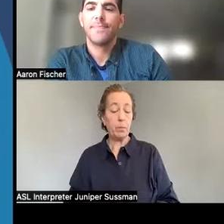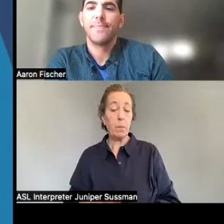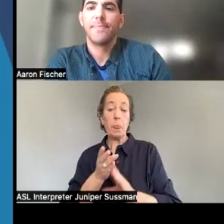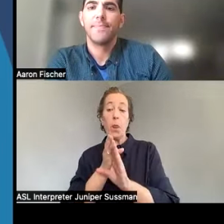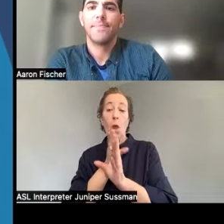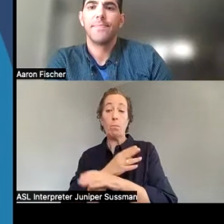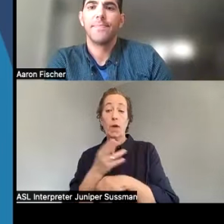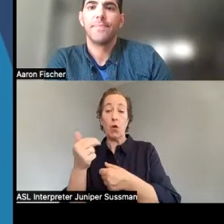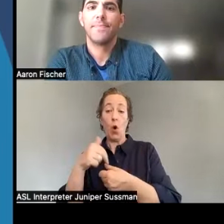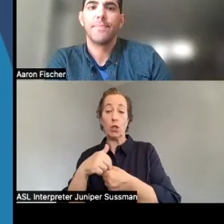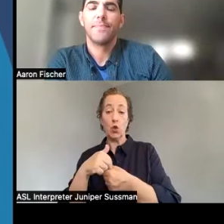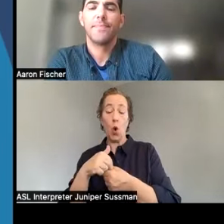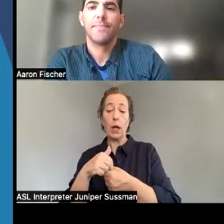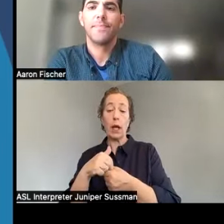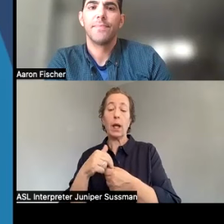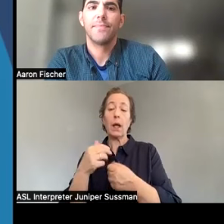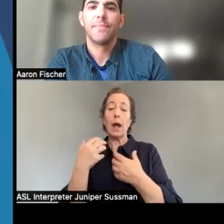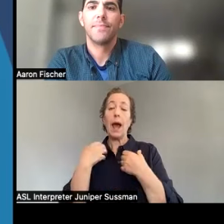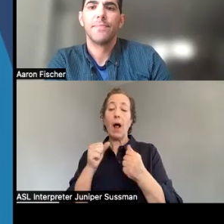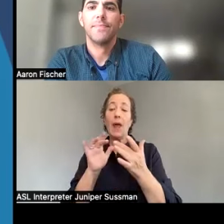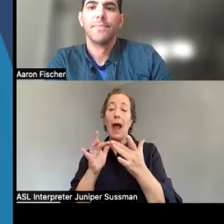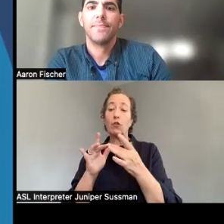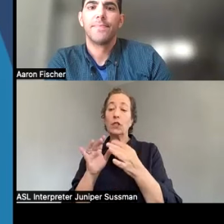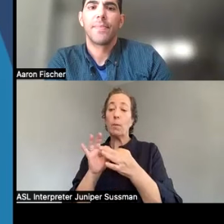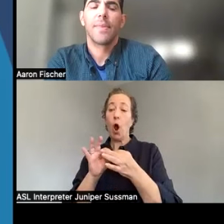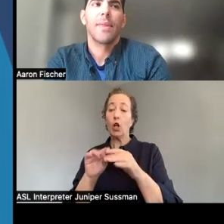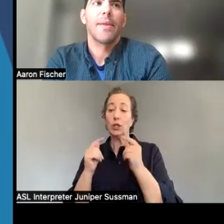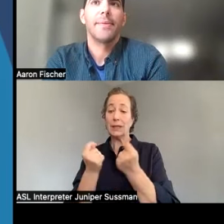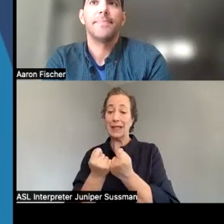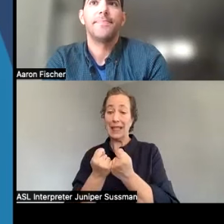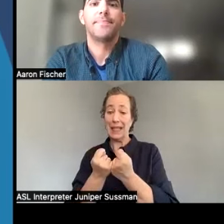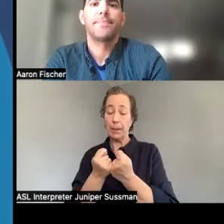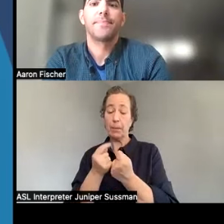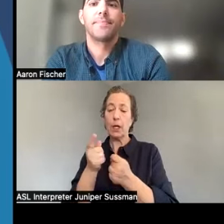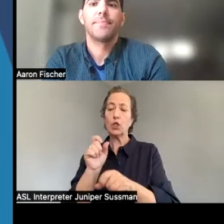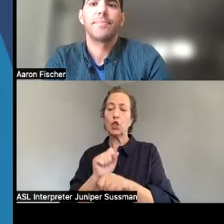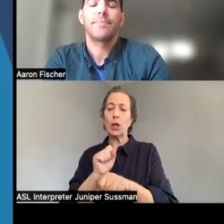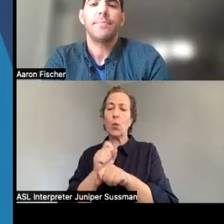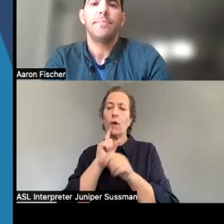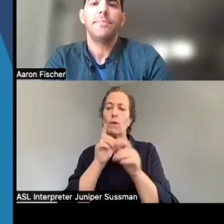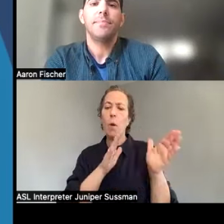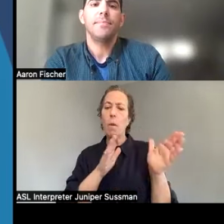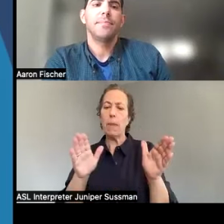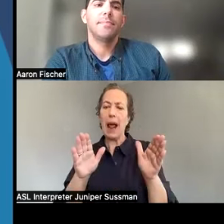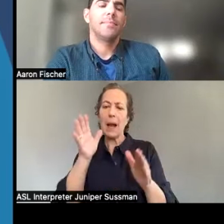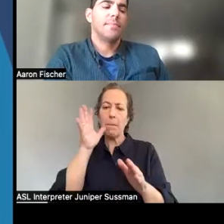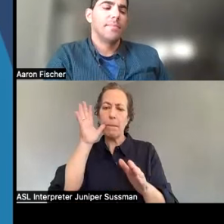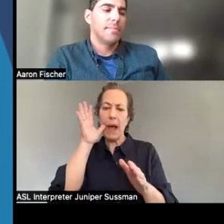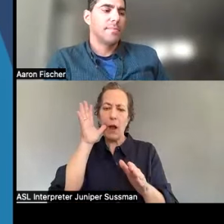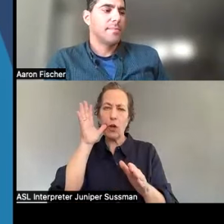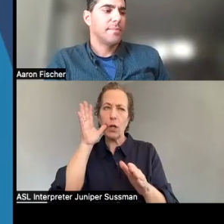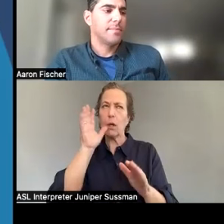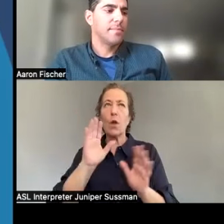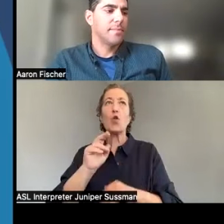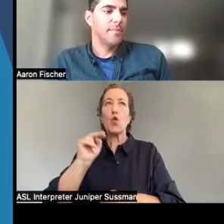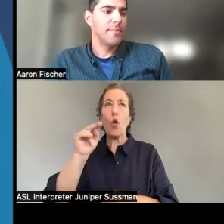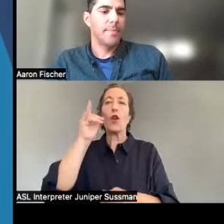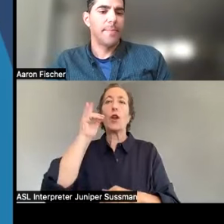Health Outreach Partners team, Cindy worked for Planned Parenthood Northern